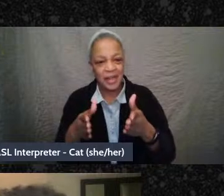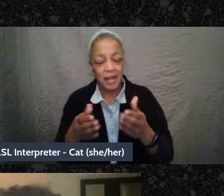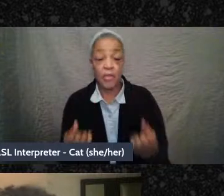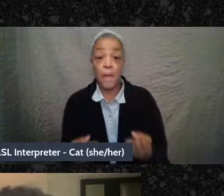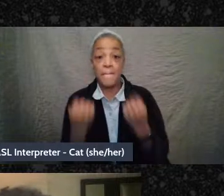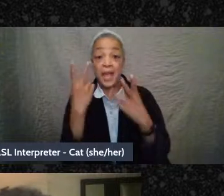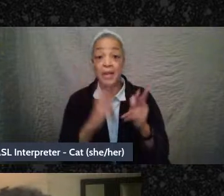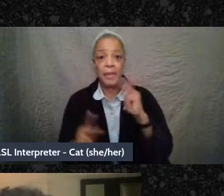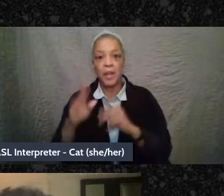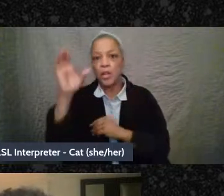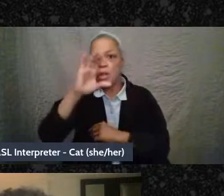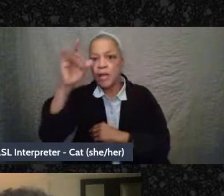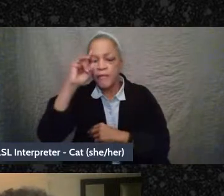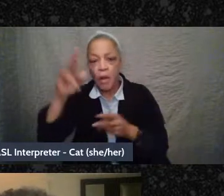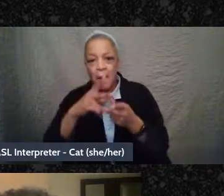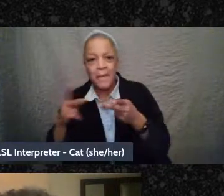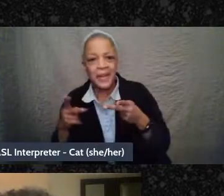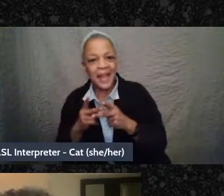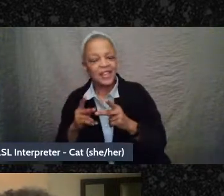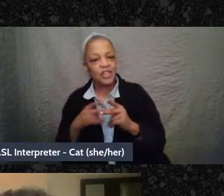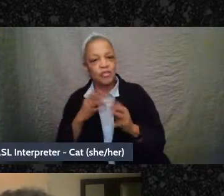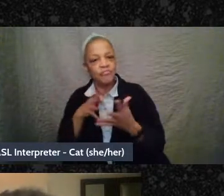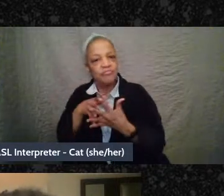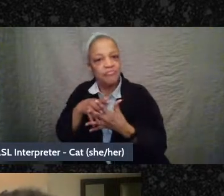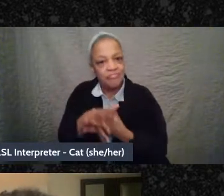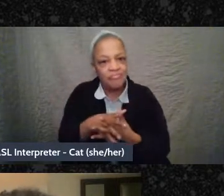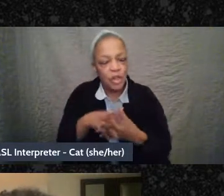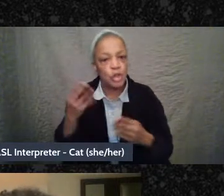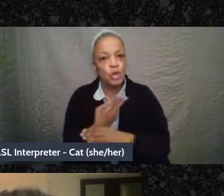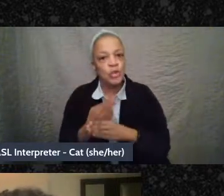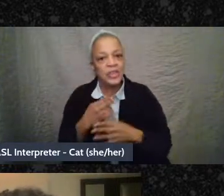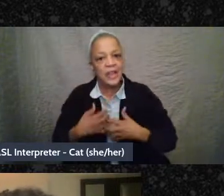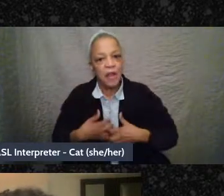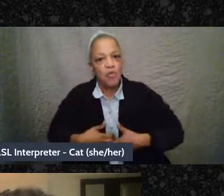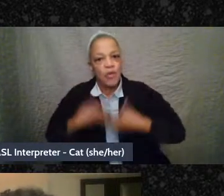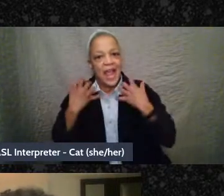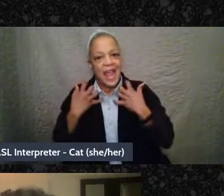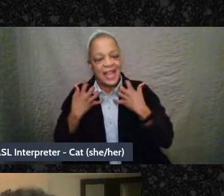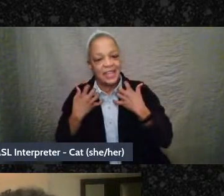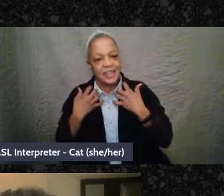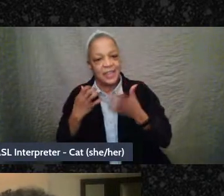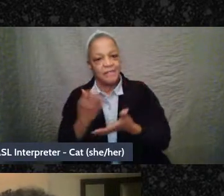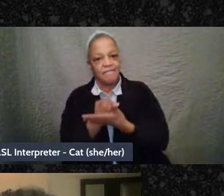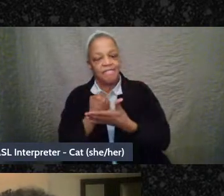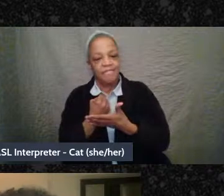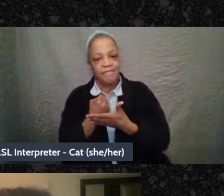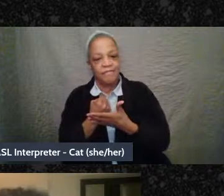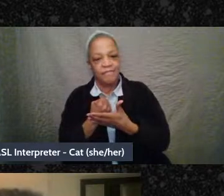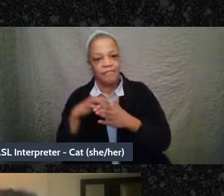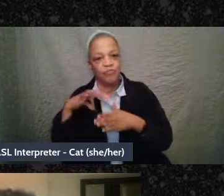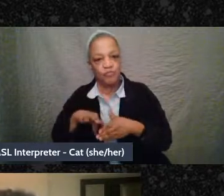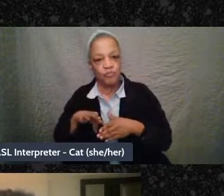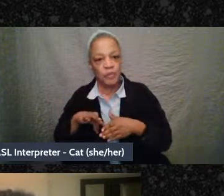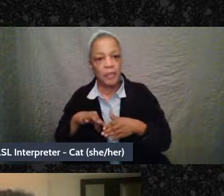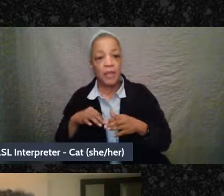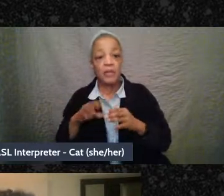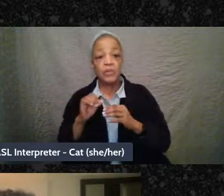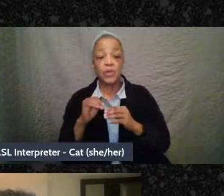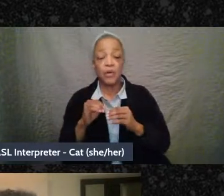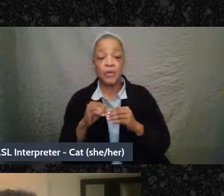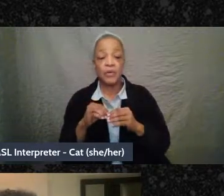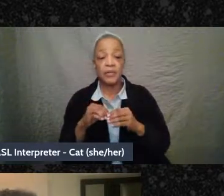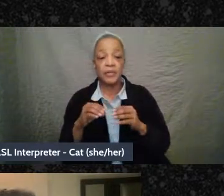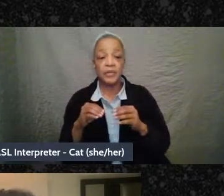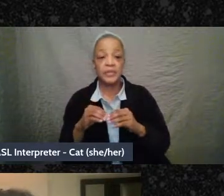looking for a place to like take and channel their rage. And so we made that invitation to folks. And so I'll just lay a bit about